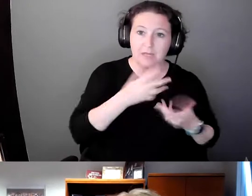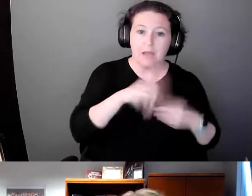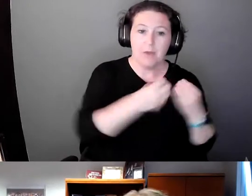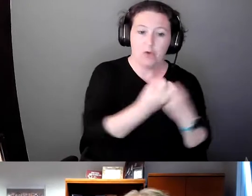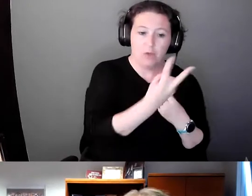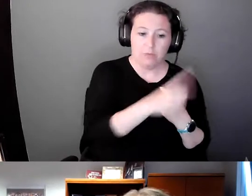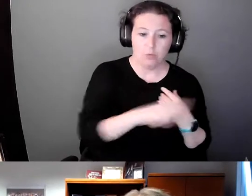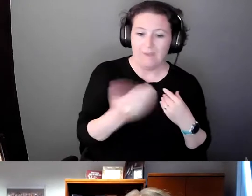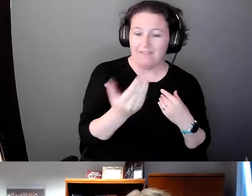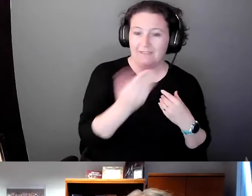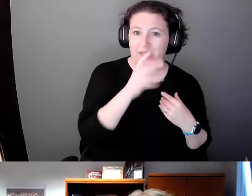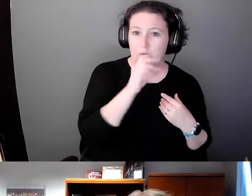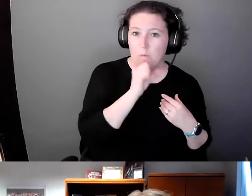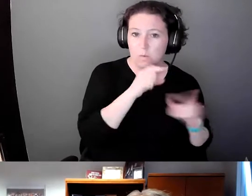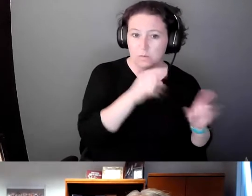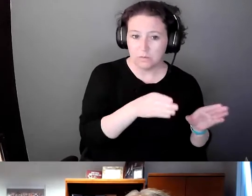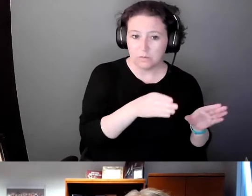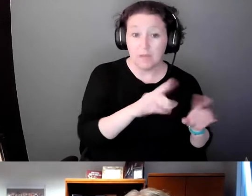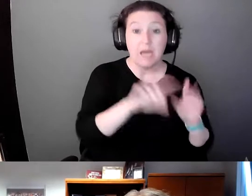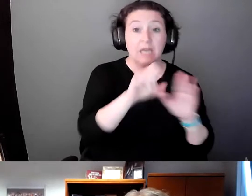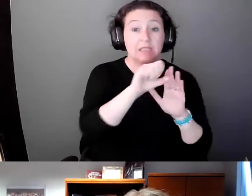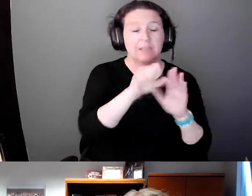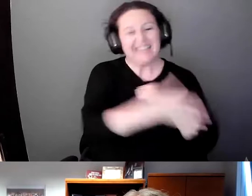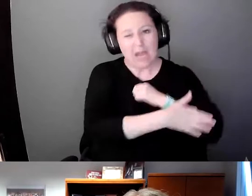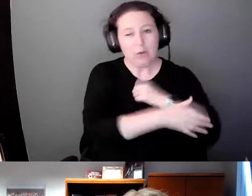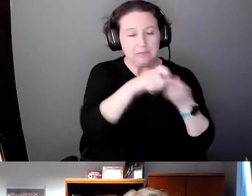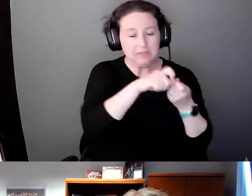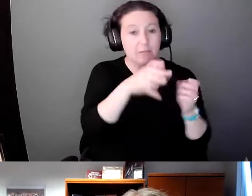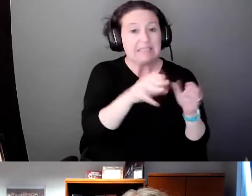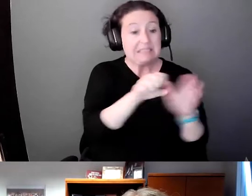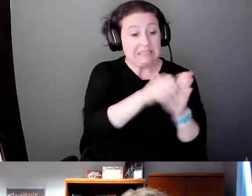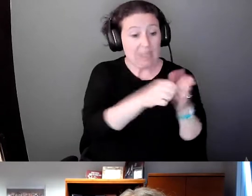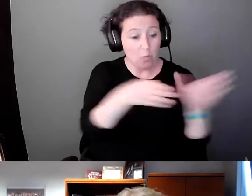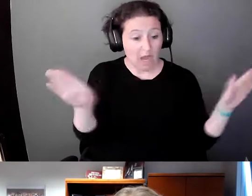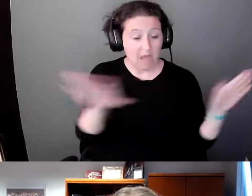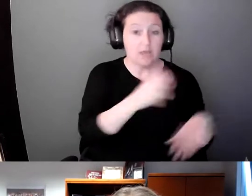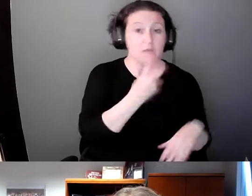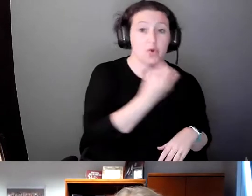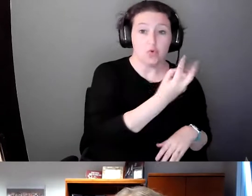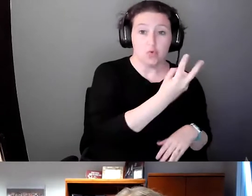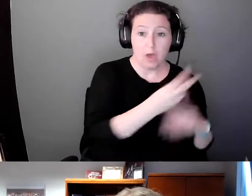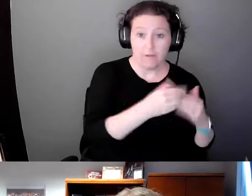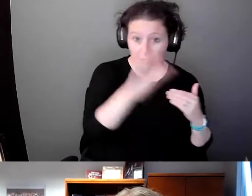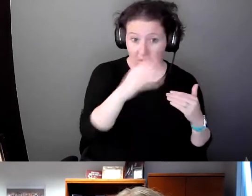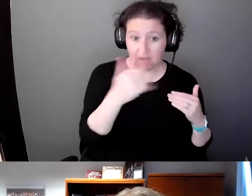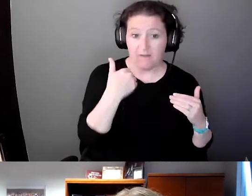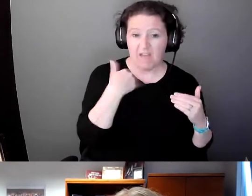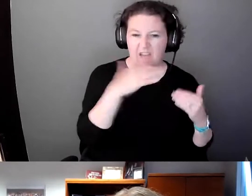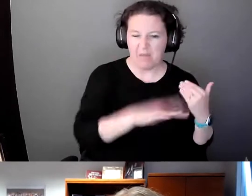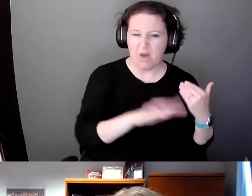but statewide 12-year-olds and above have about a 53% vaccination